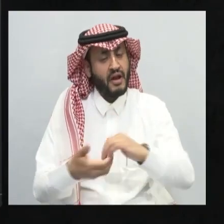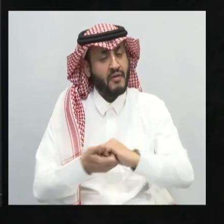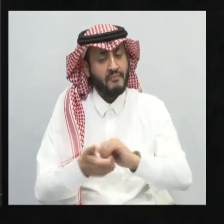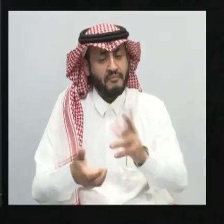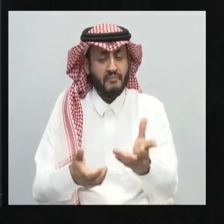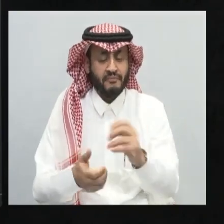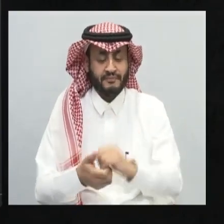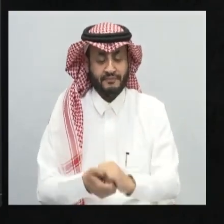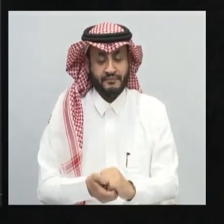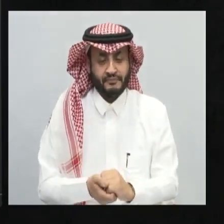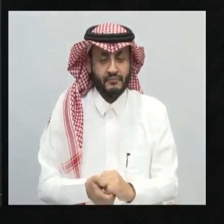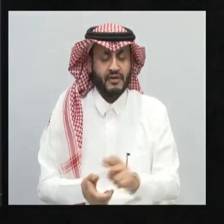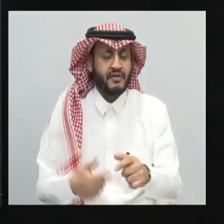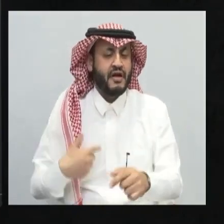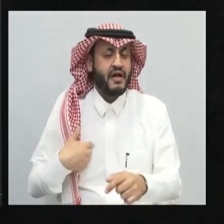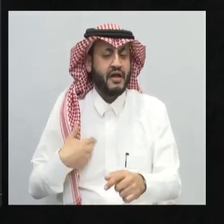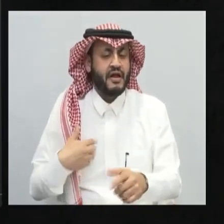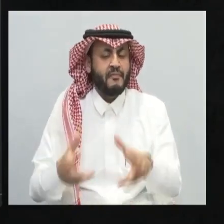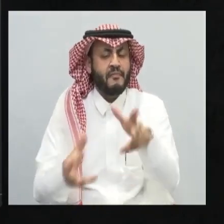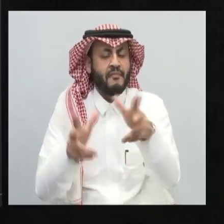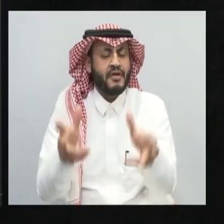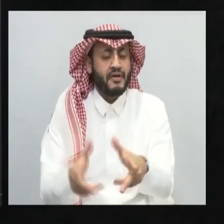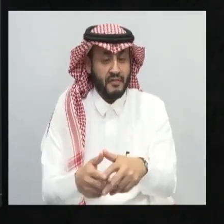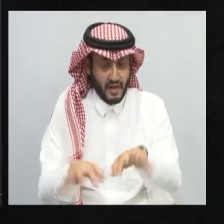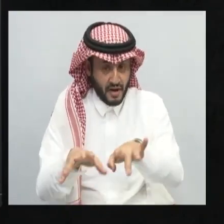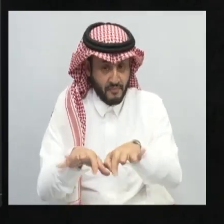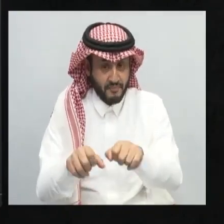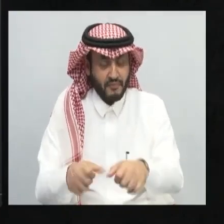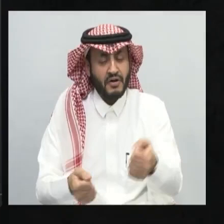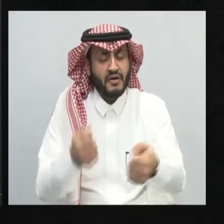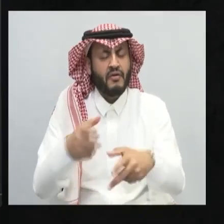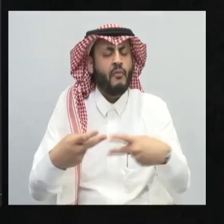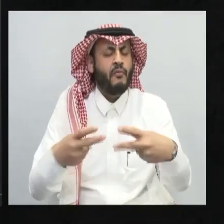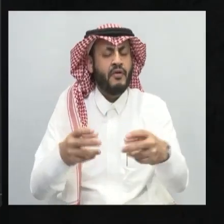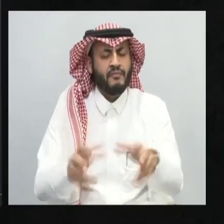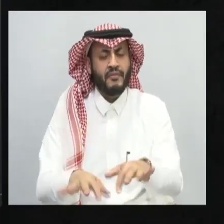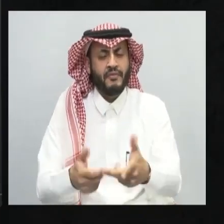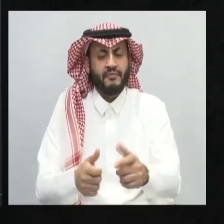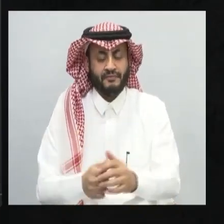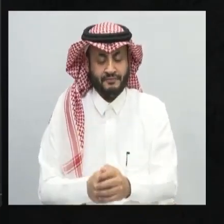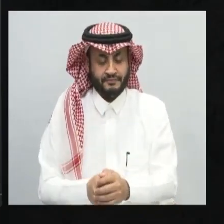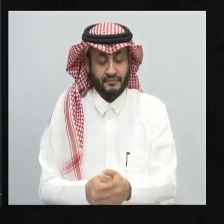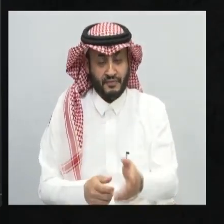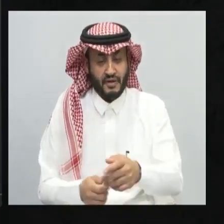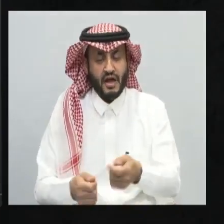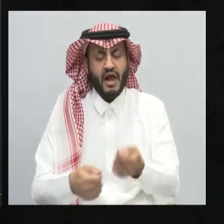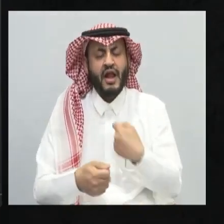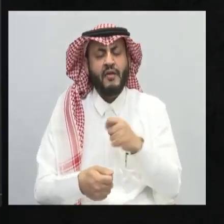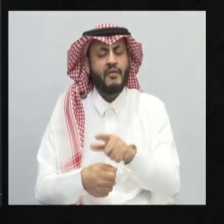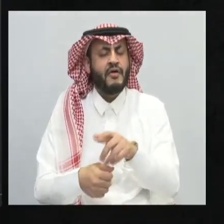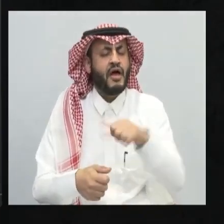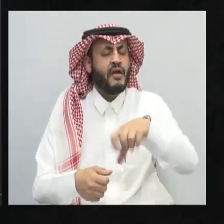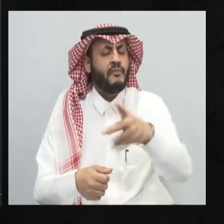Then what is the name of the product? Is it a computer, car, or what is it? The complaint, what was wrong